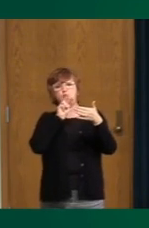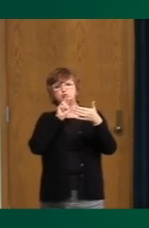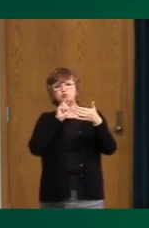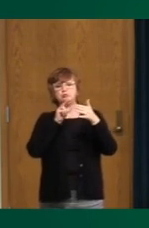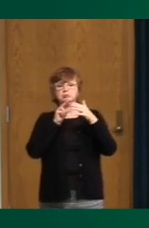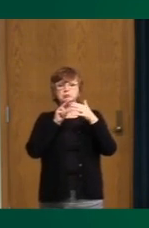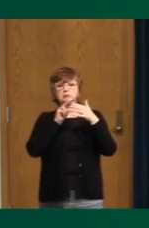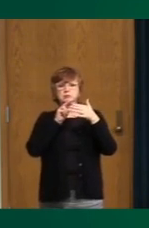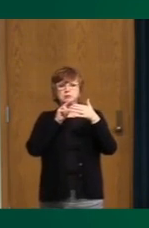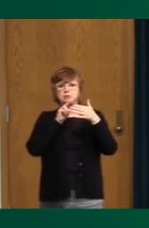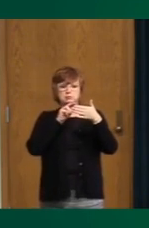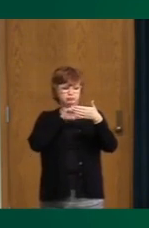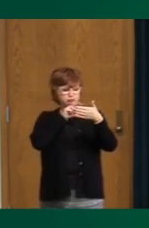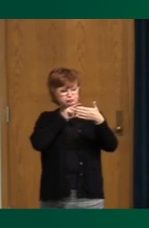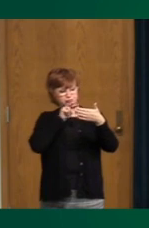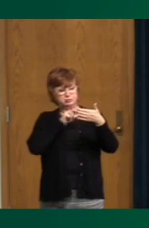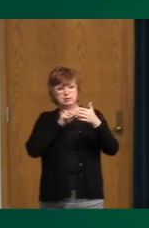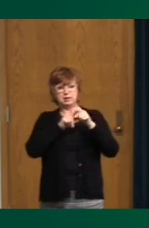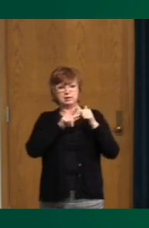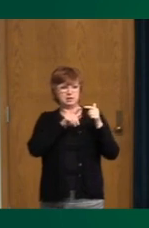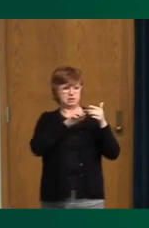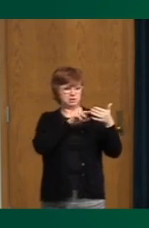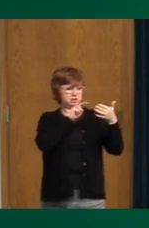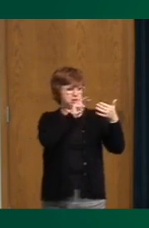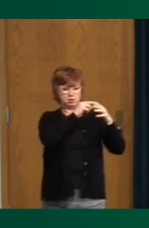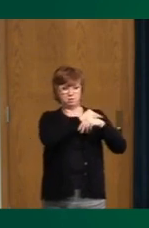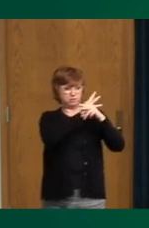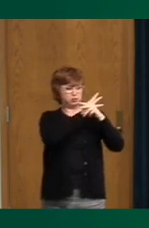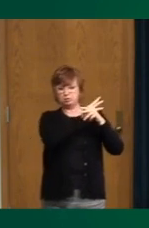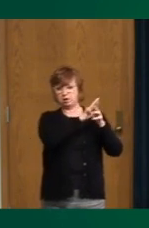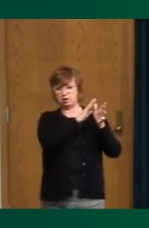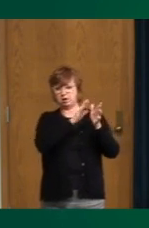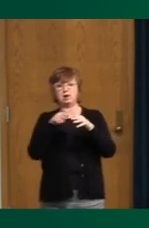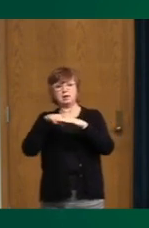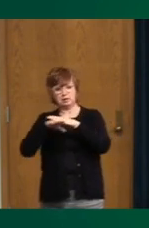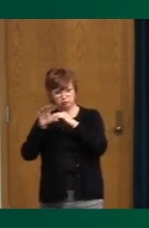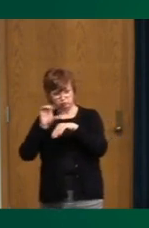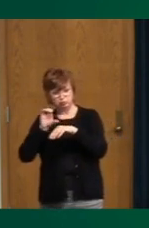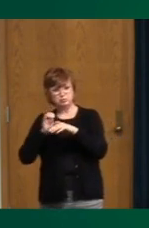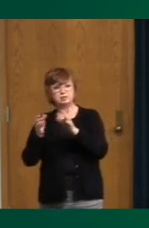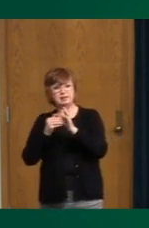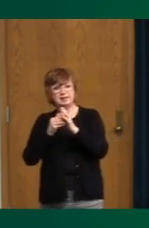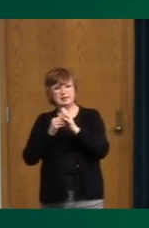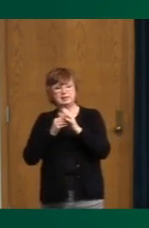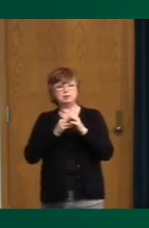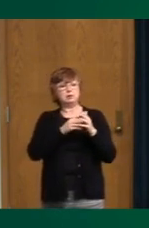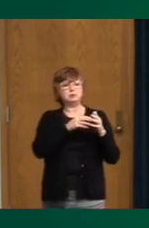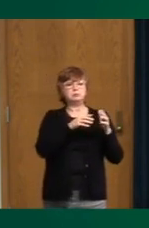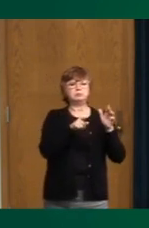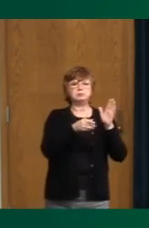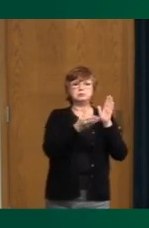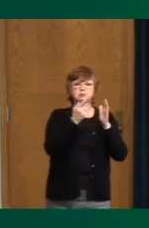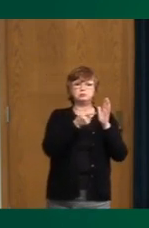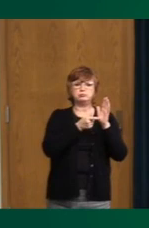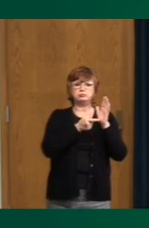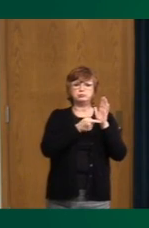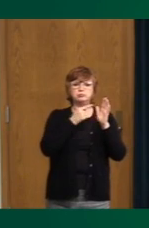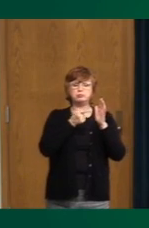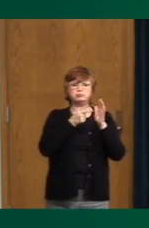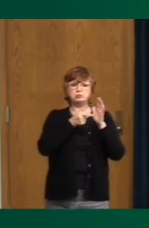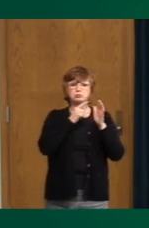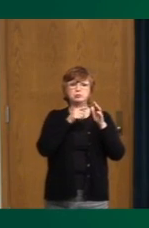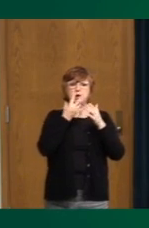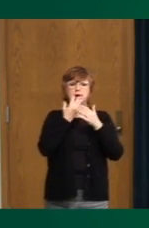services were virtual. Gradually, we went back to places of worship in a very safe manner. Many are continuing in that same manner. Many people in